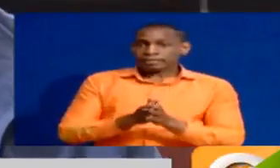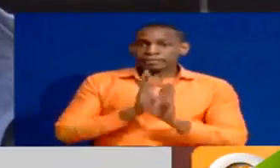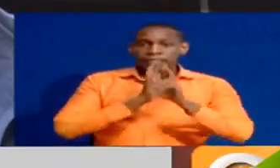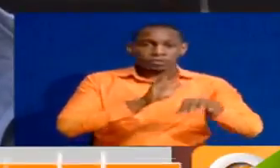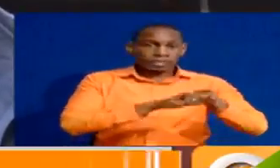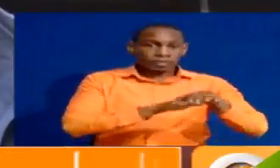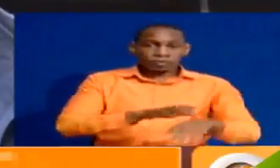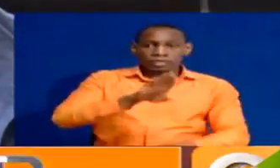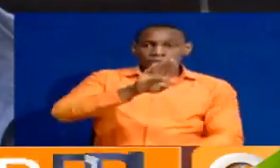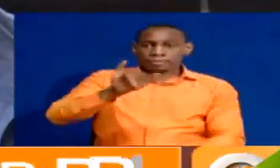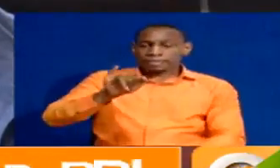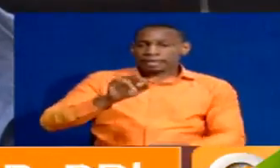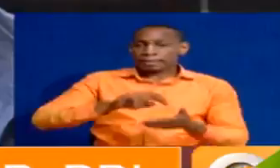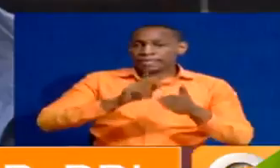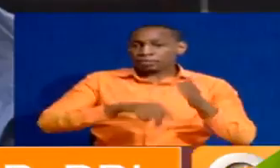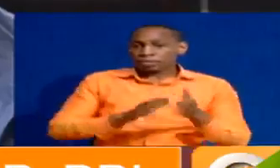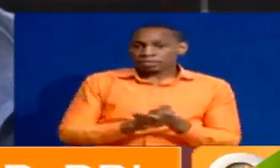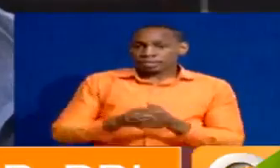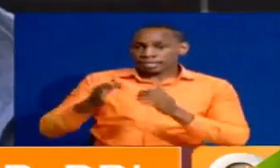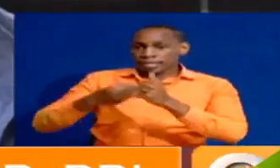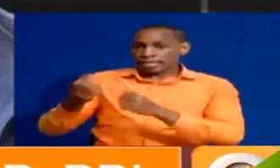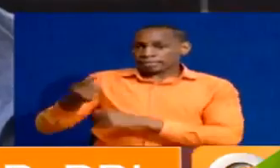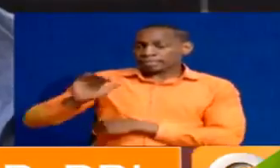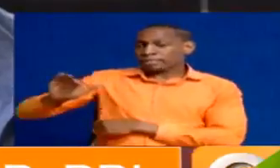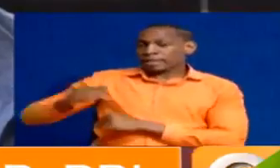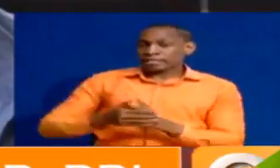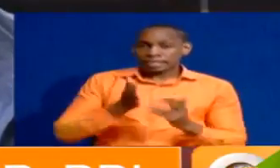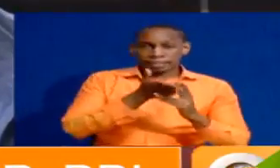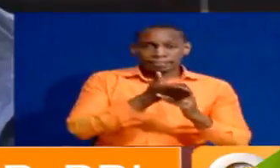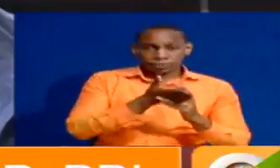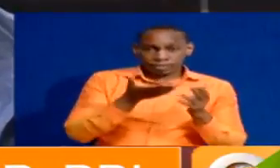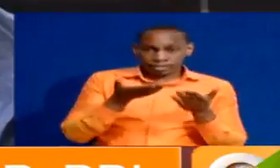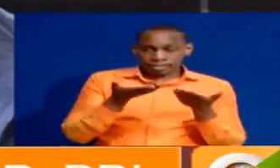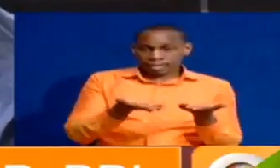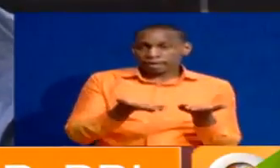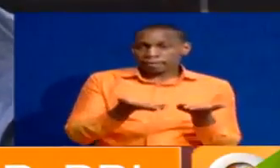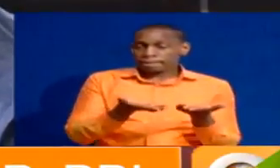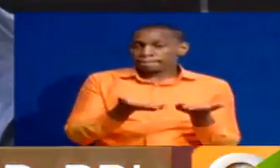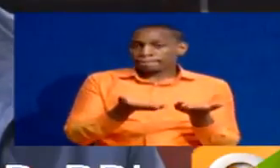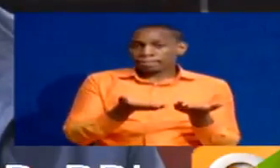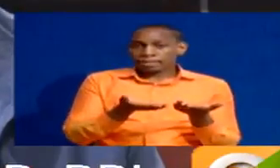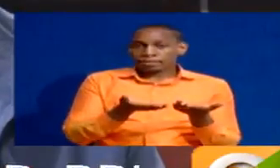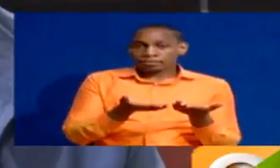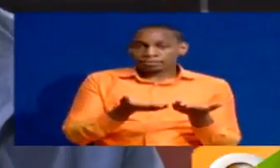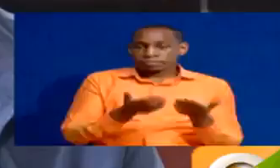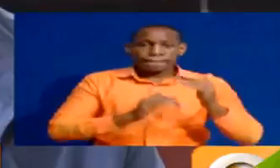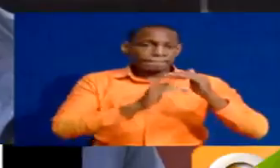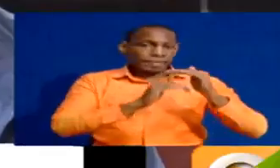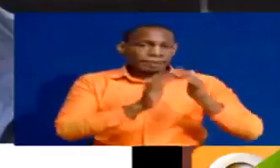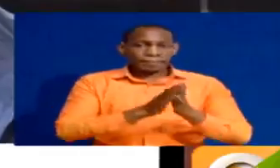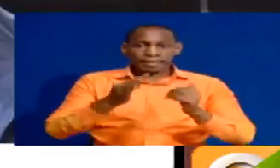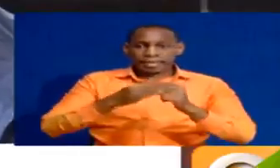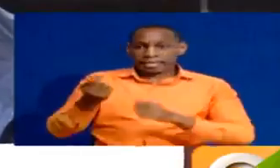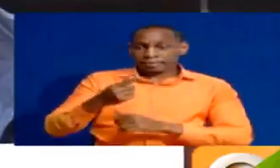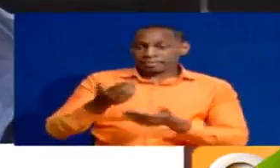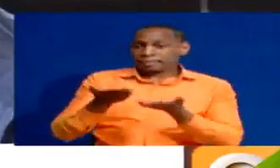for BBI, then it would mean that there would be 8 months between then, or anywhere at least